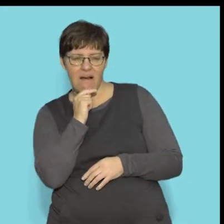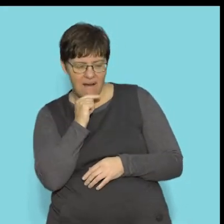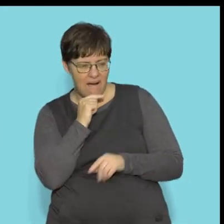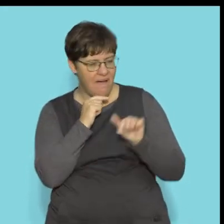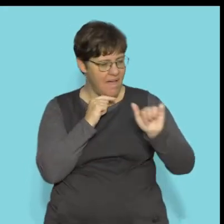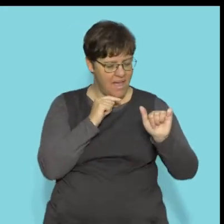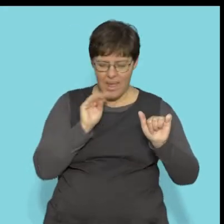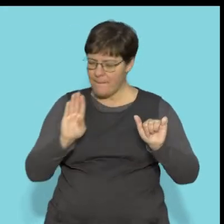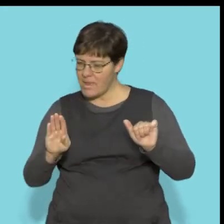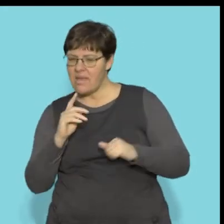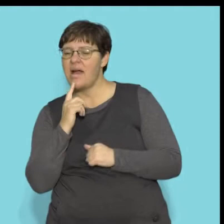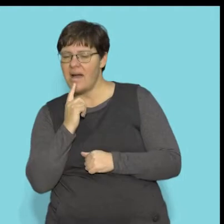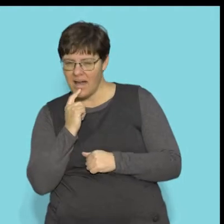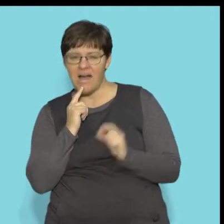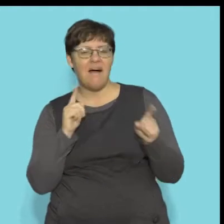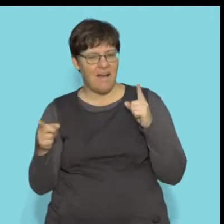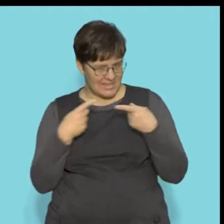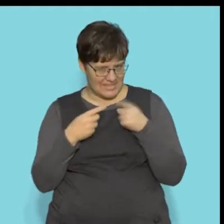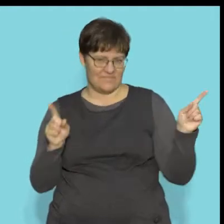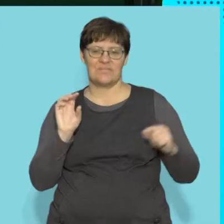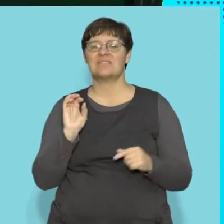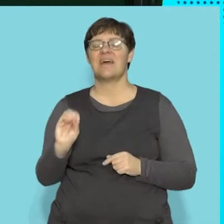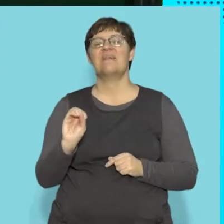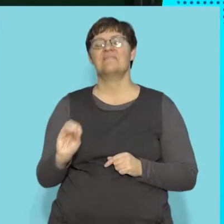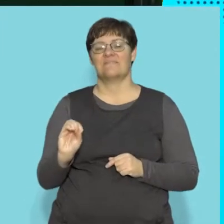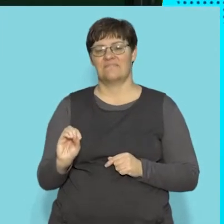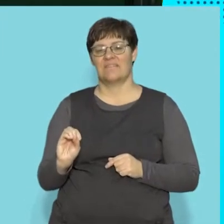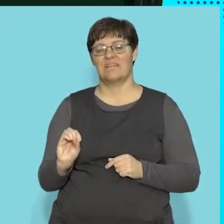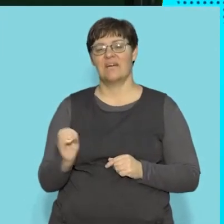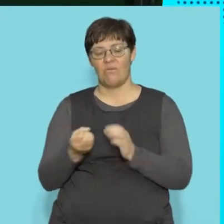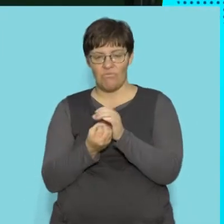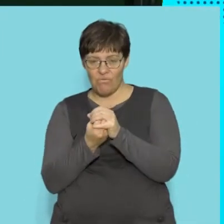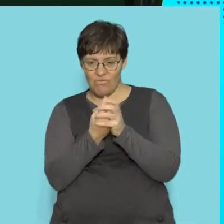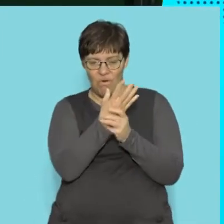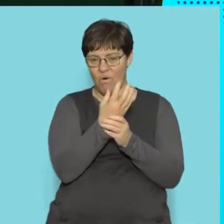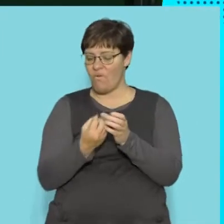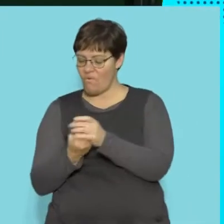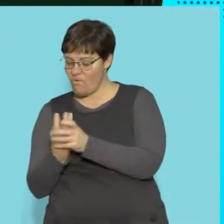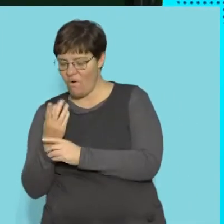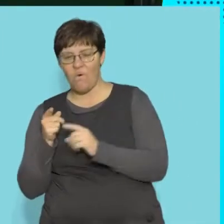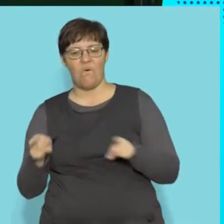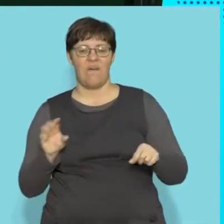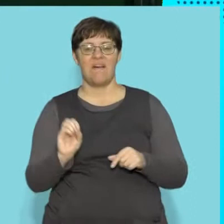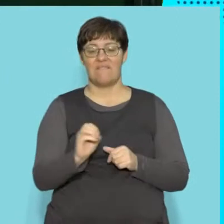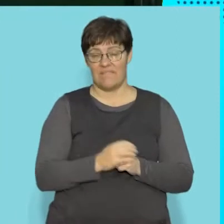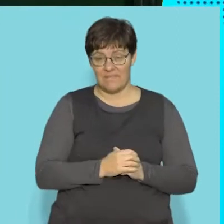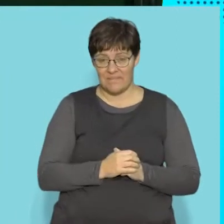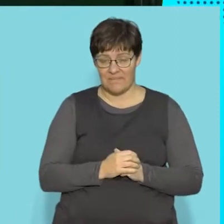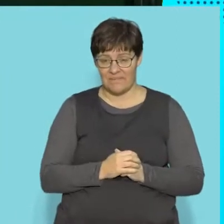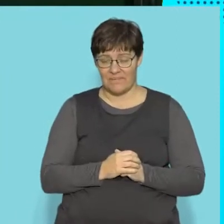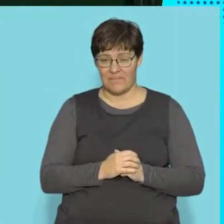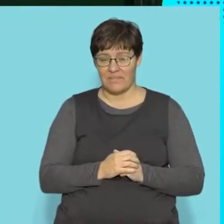can see that there is a difference in the way these plants in the two different pots are